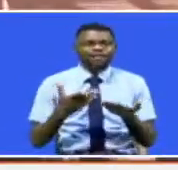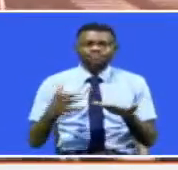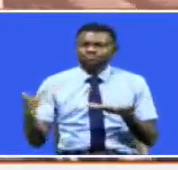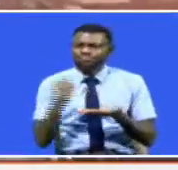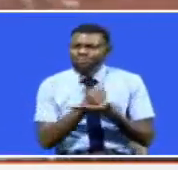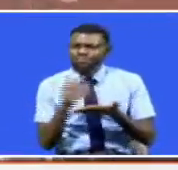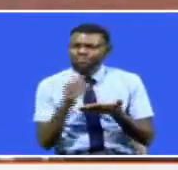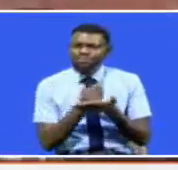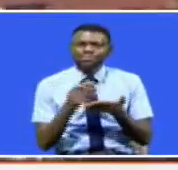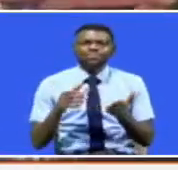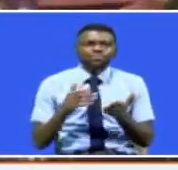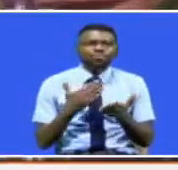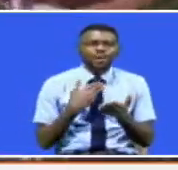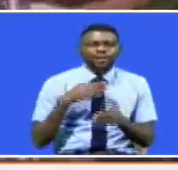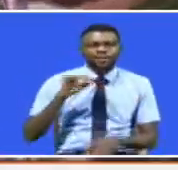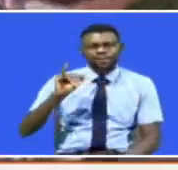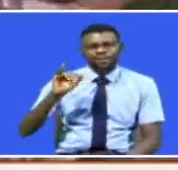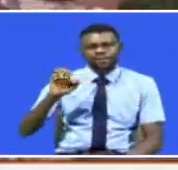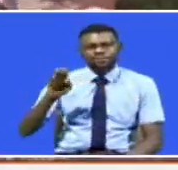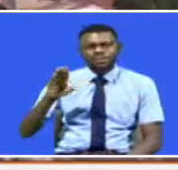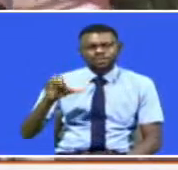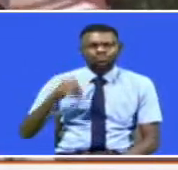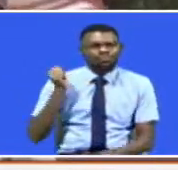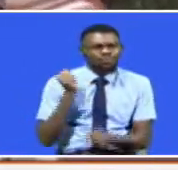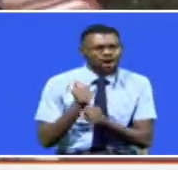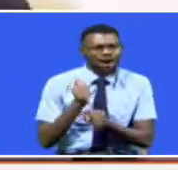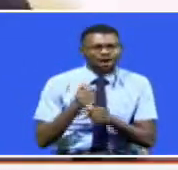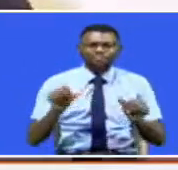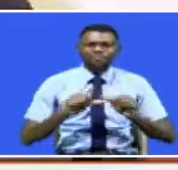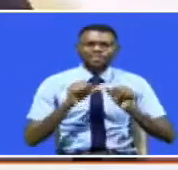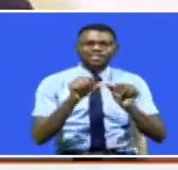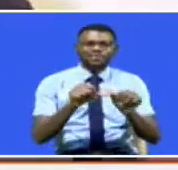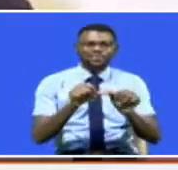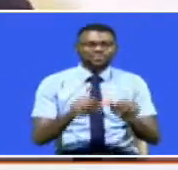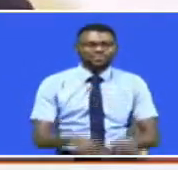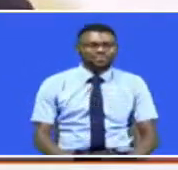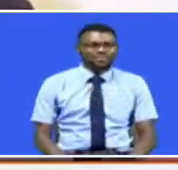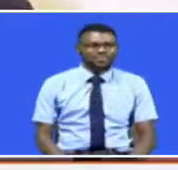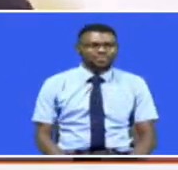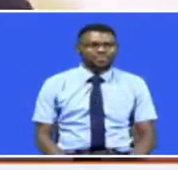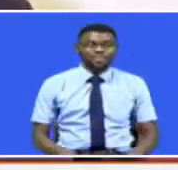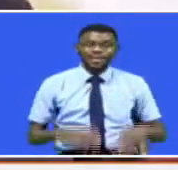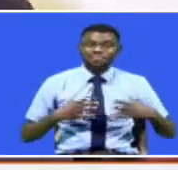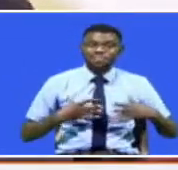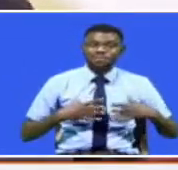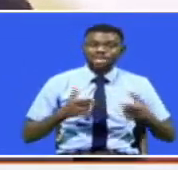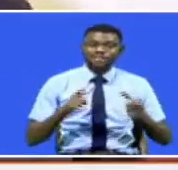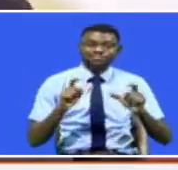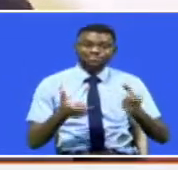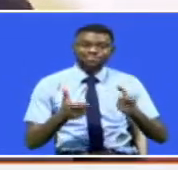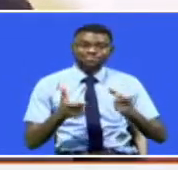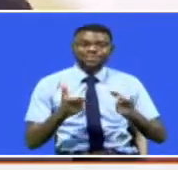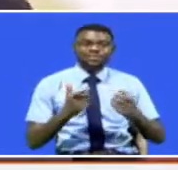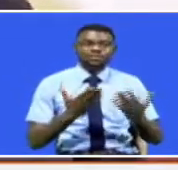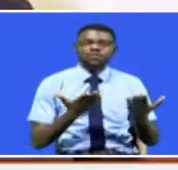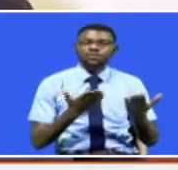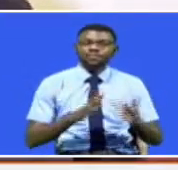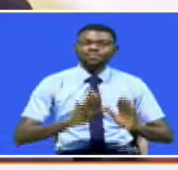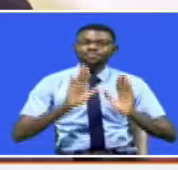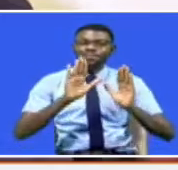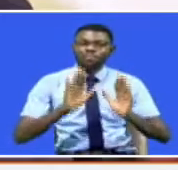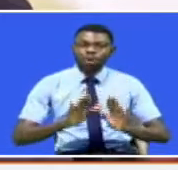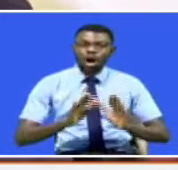Commission, IEBC, to be able to conduct its business. Journalists play a critical role in providing